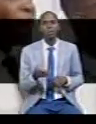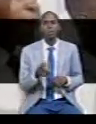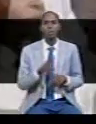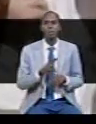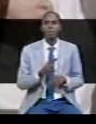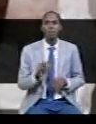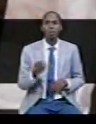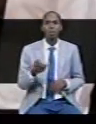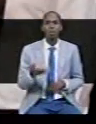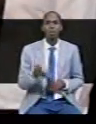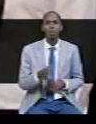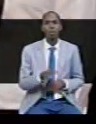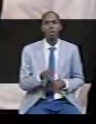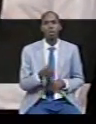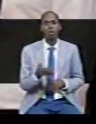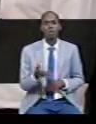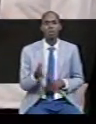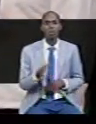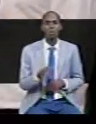compromise, no